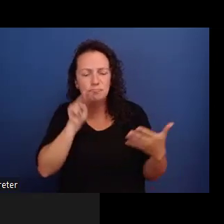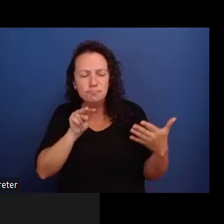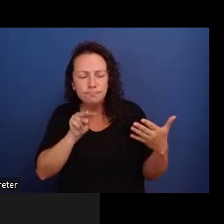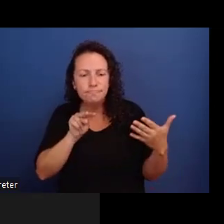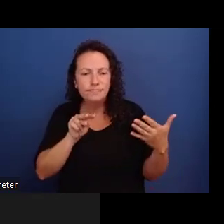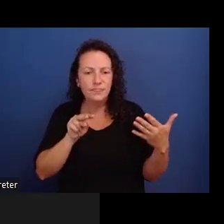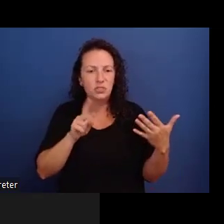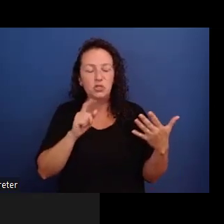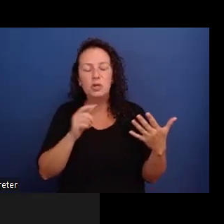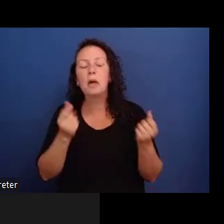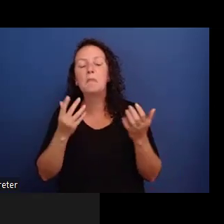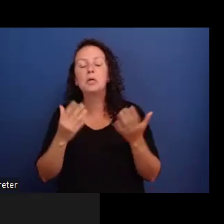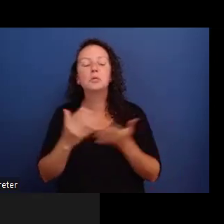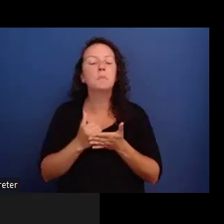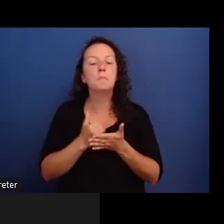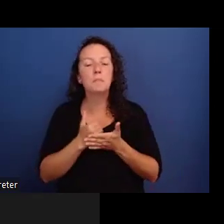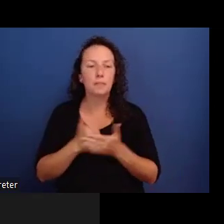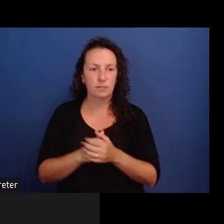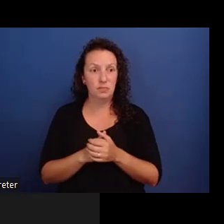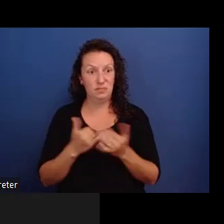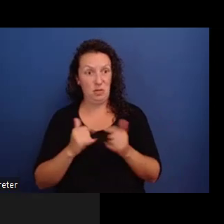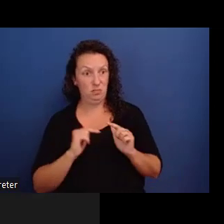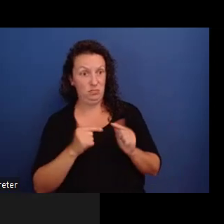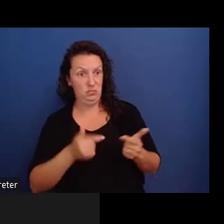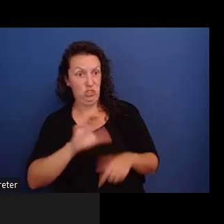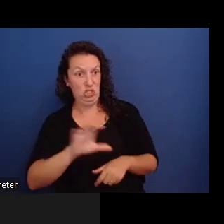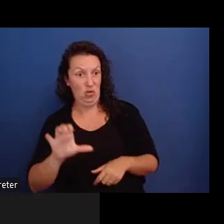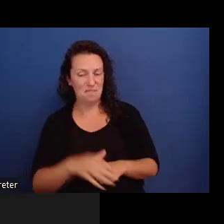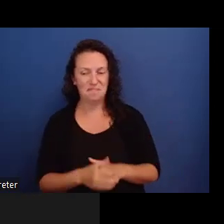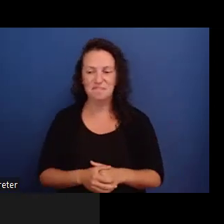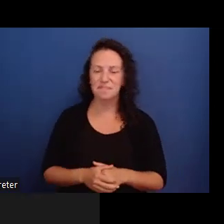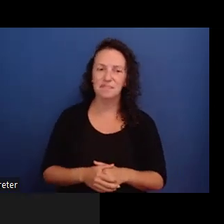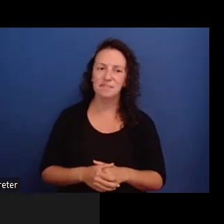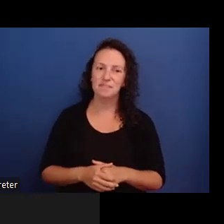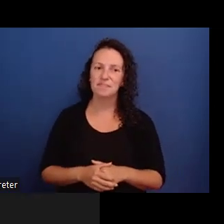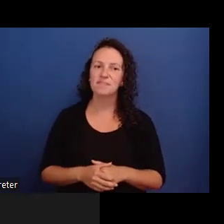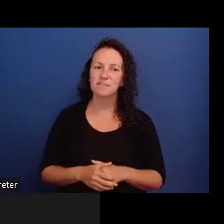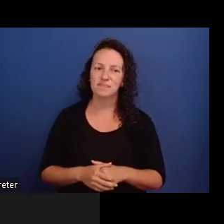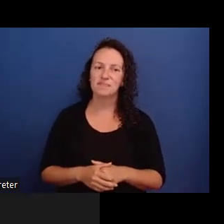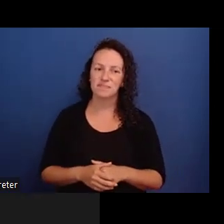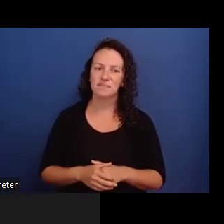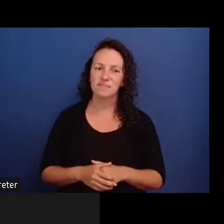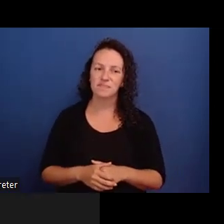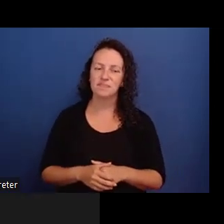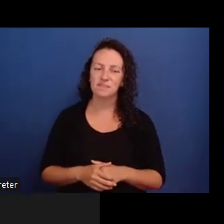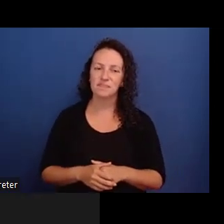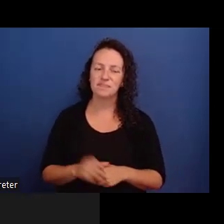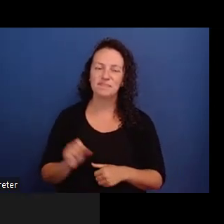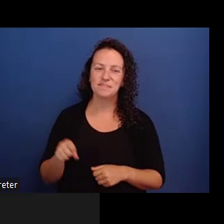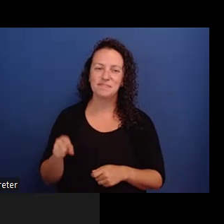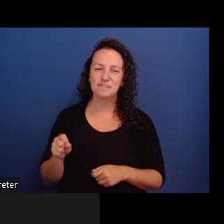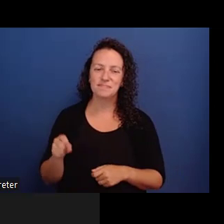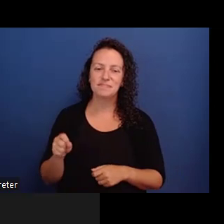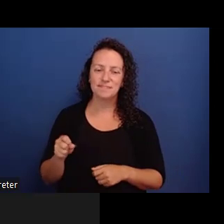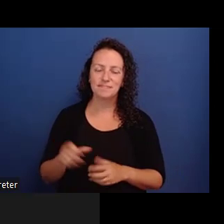And I'll turn over for you, Cheryl, for some. Yeah, no, this is like, I mean,